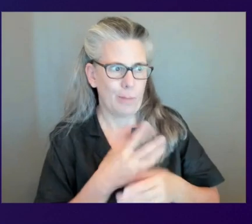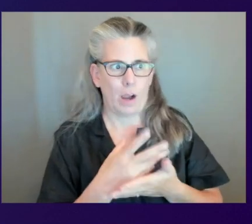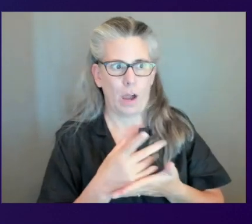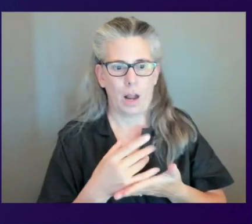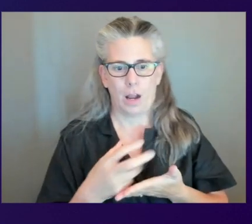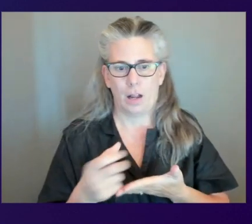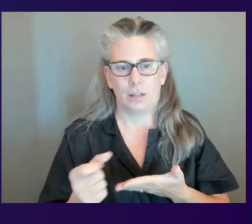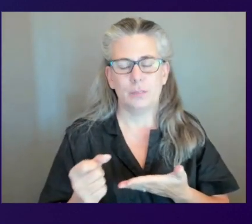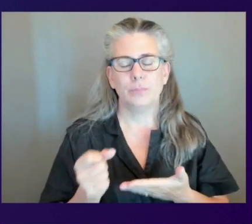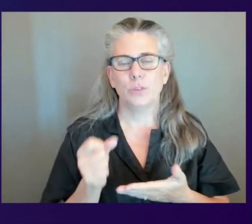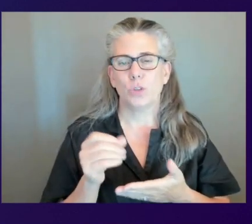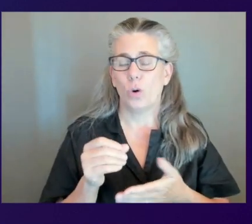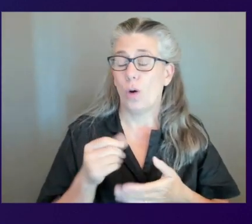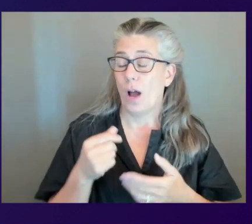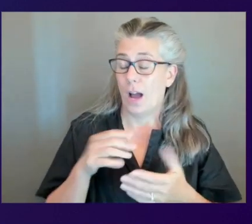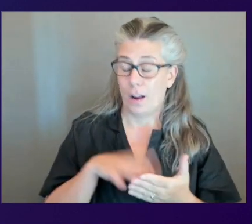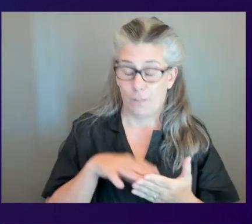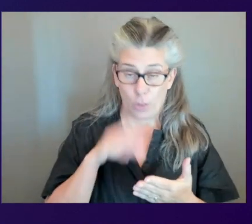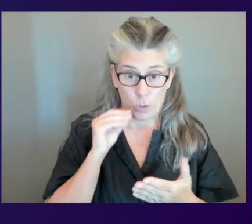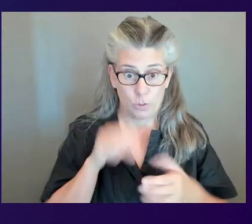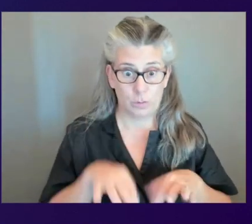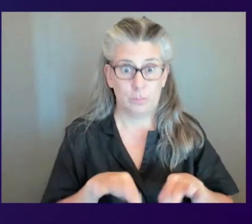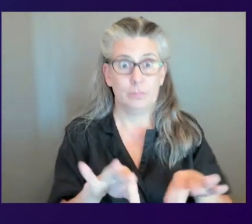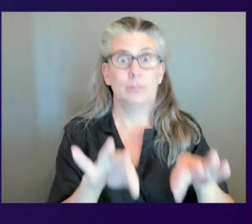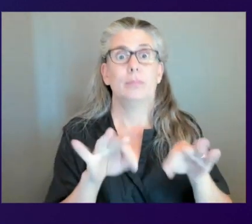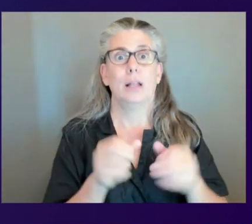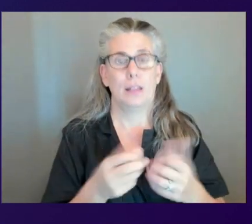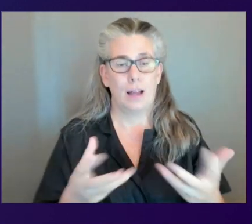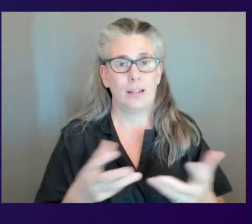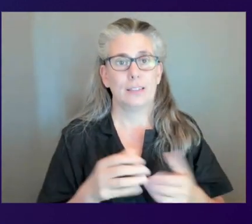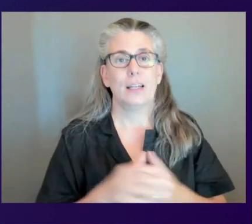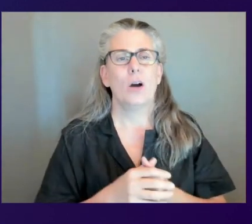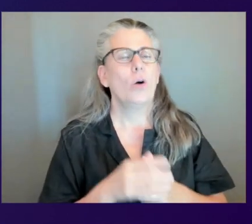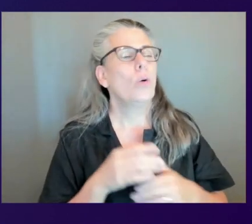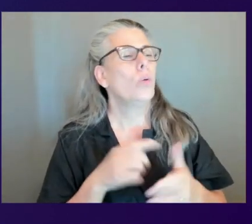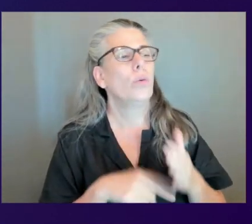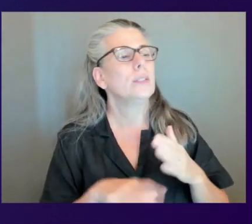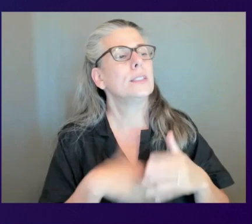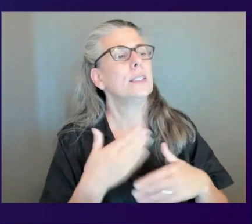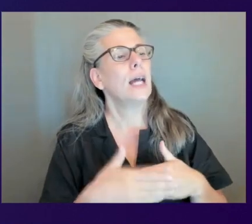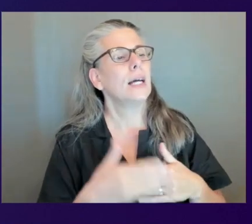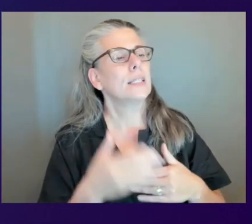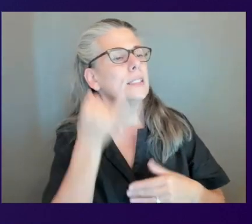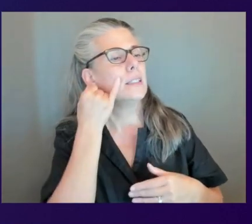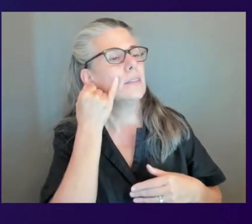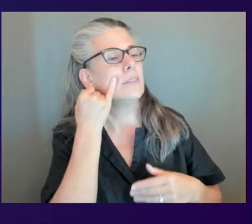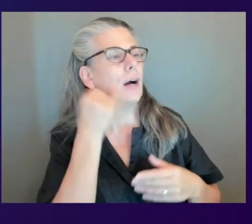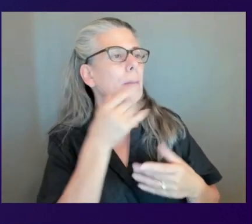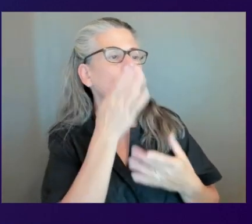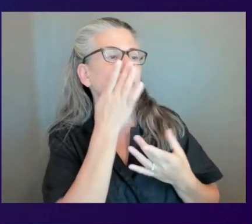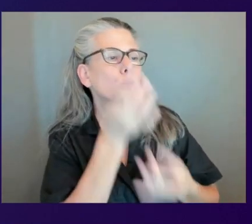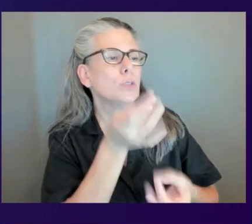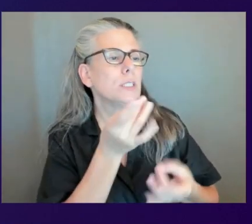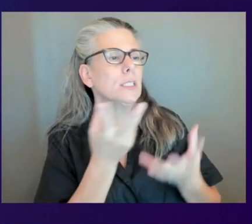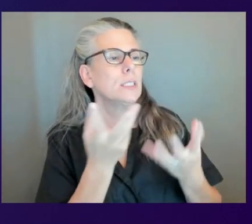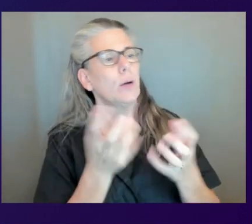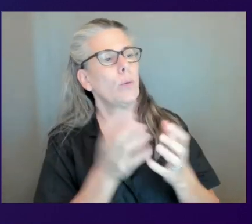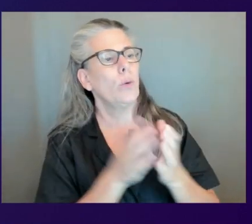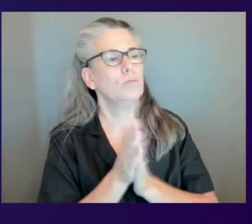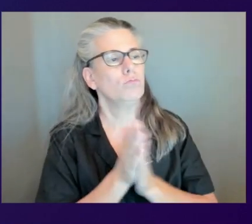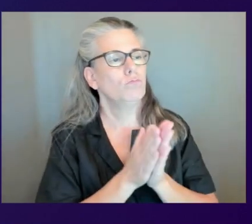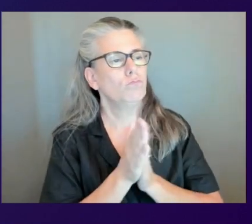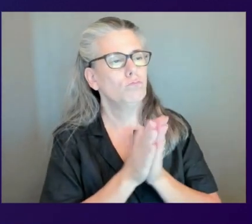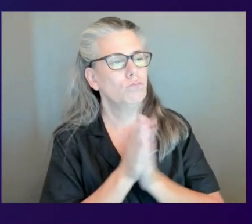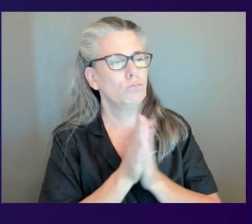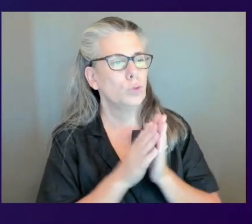at least, about Workspaces Web. What's next? What do I do next if I'm interested and I want to get